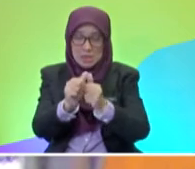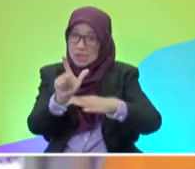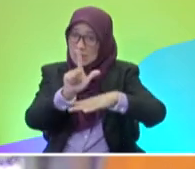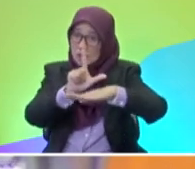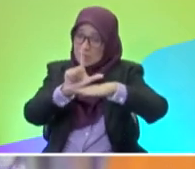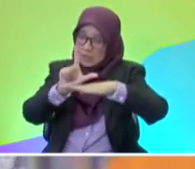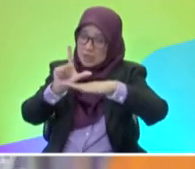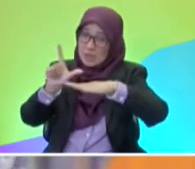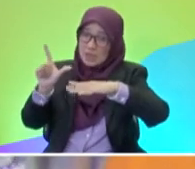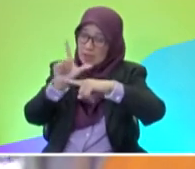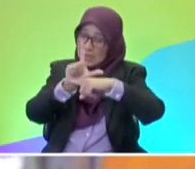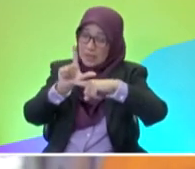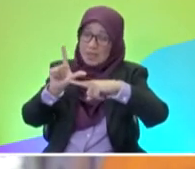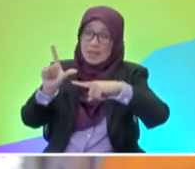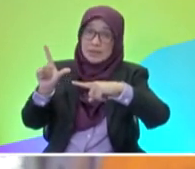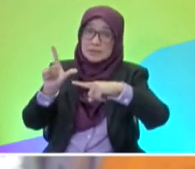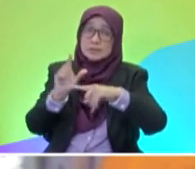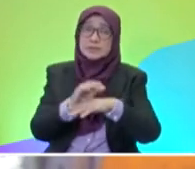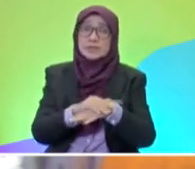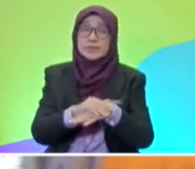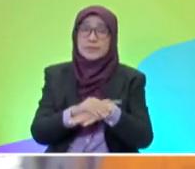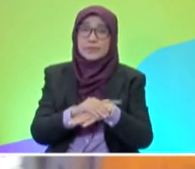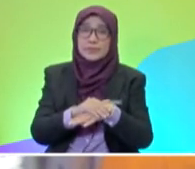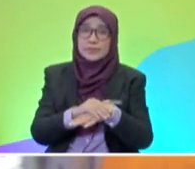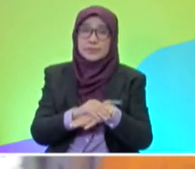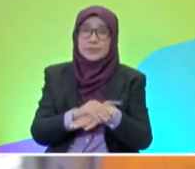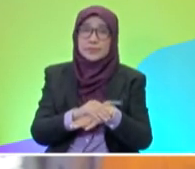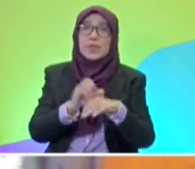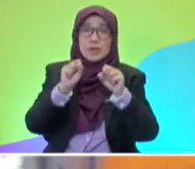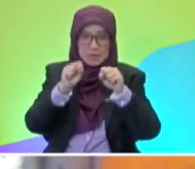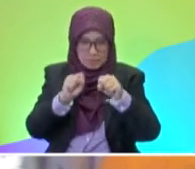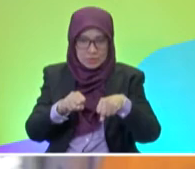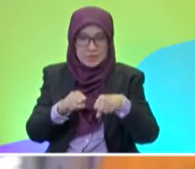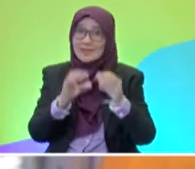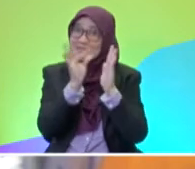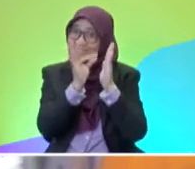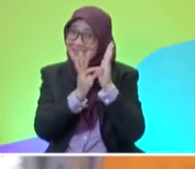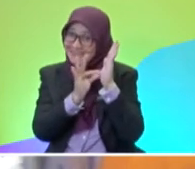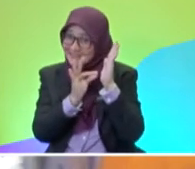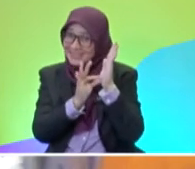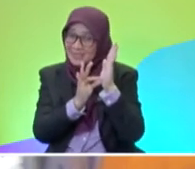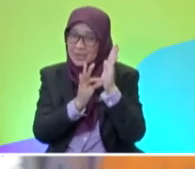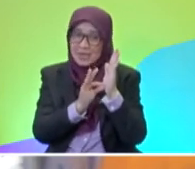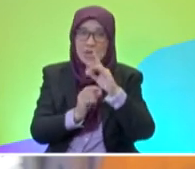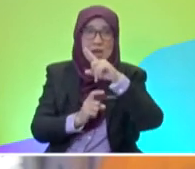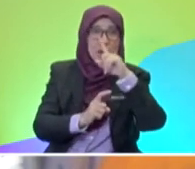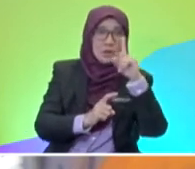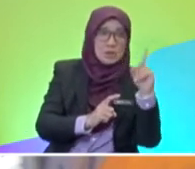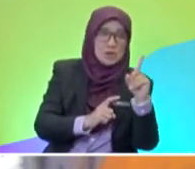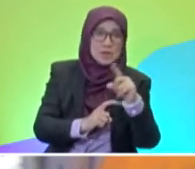in a straight line. Yes. Yes. And okay, and you can also count as you cut the lines. That